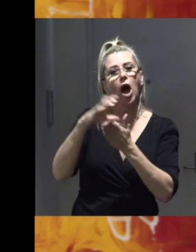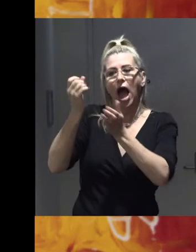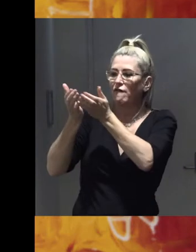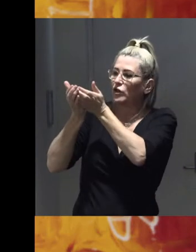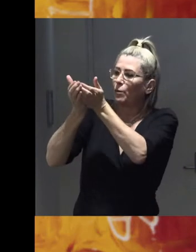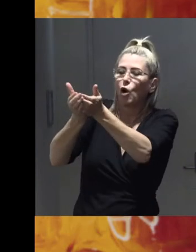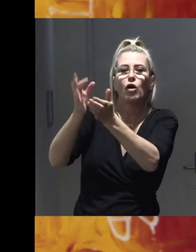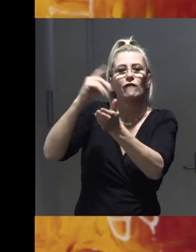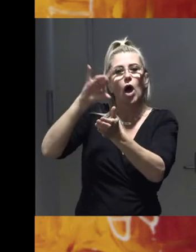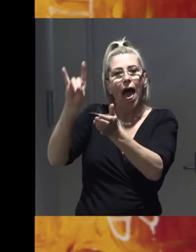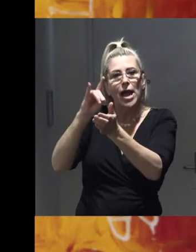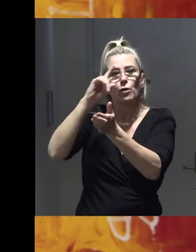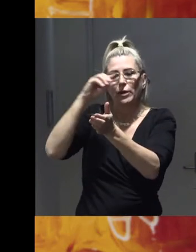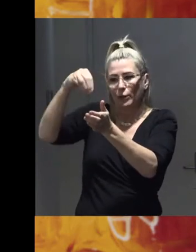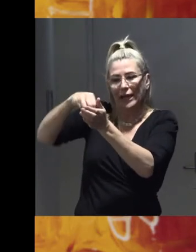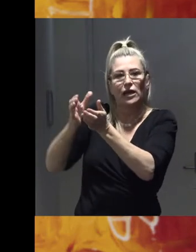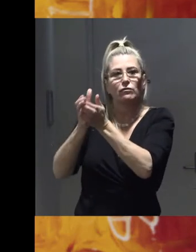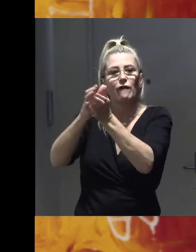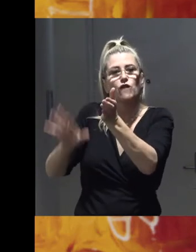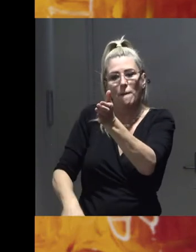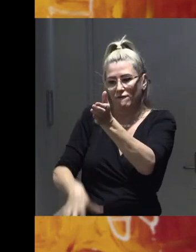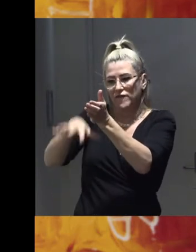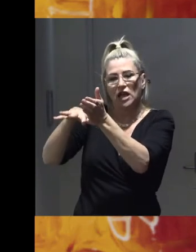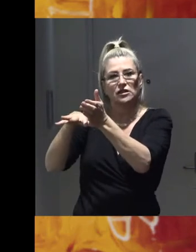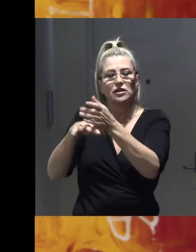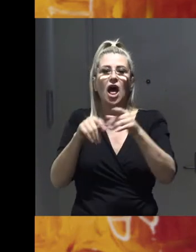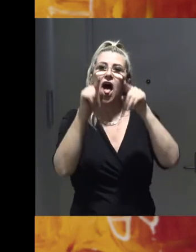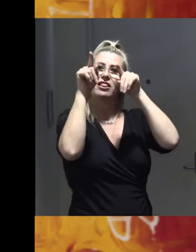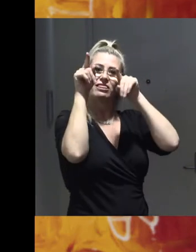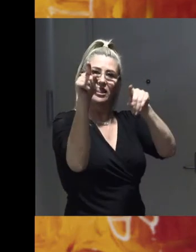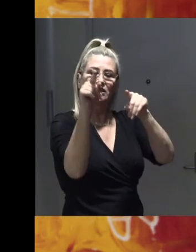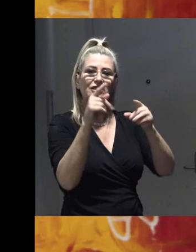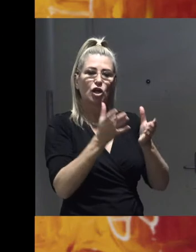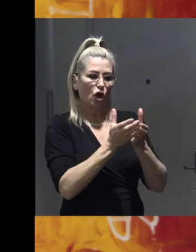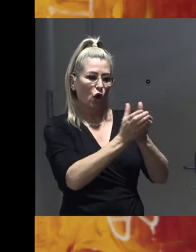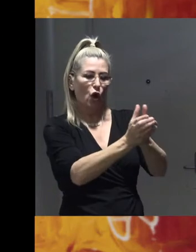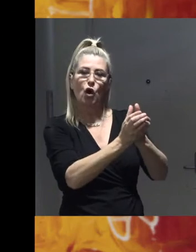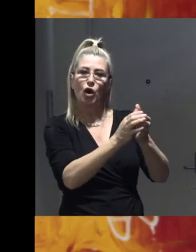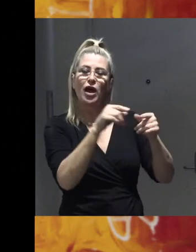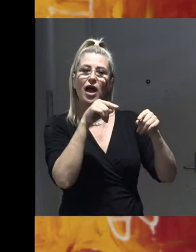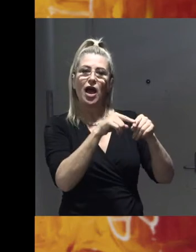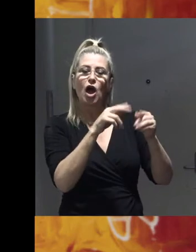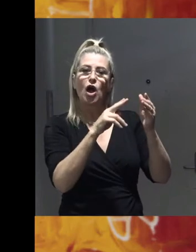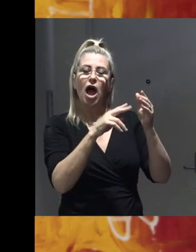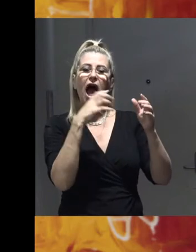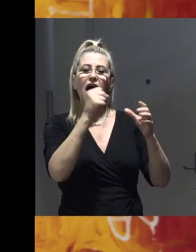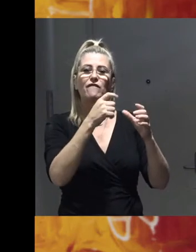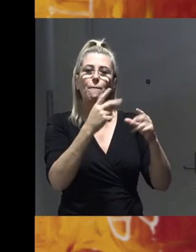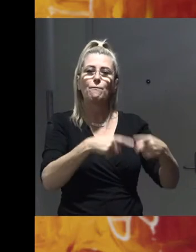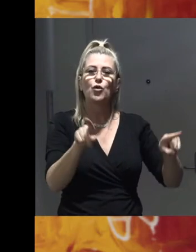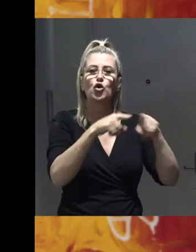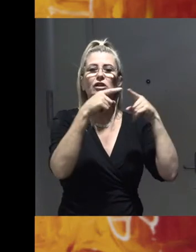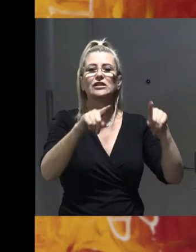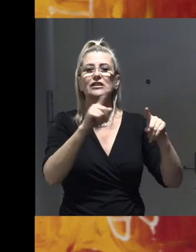flood, the Ark Nova, the new Ark, carried music and arts to affected regions of Japan